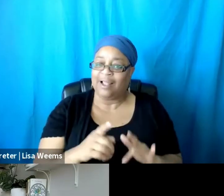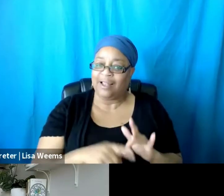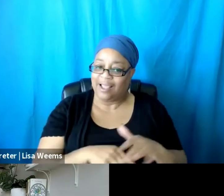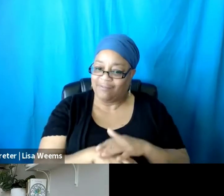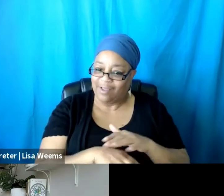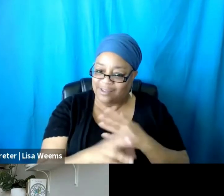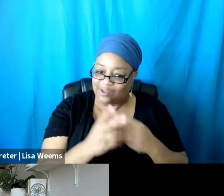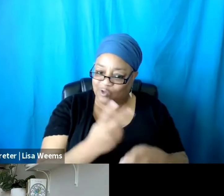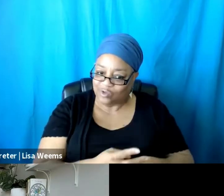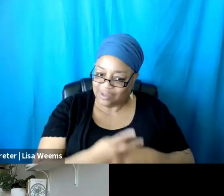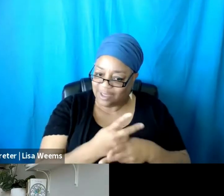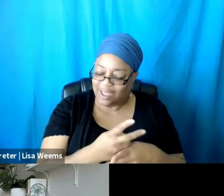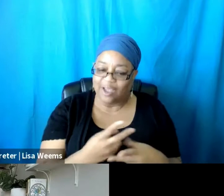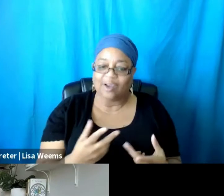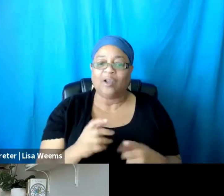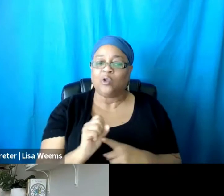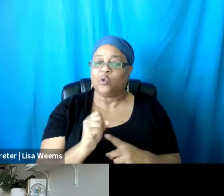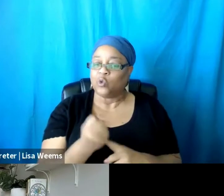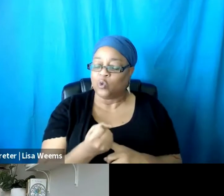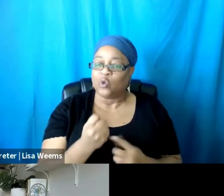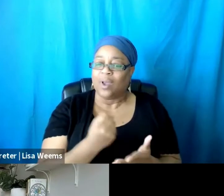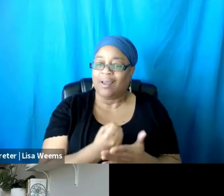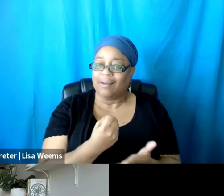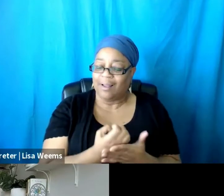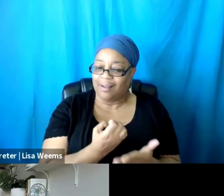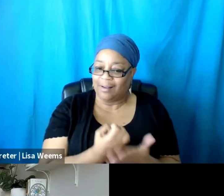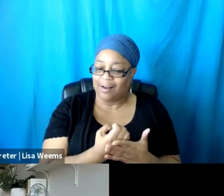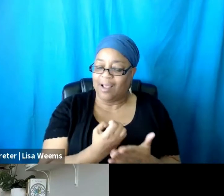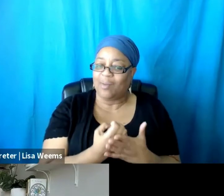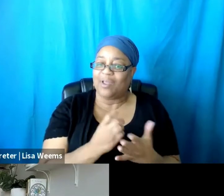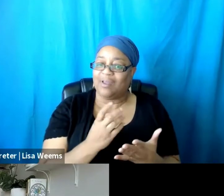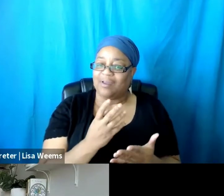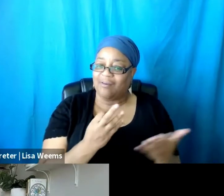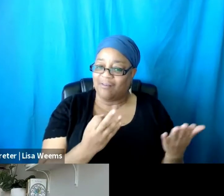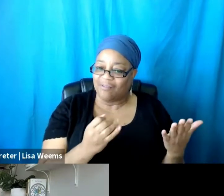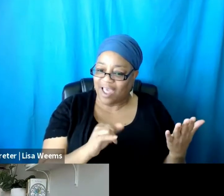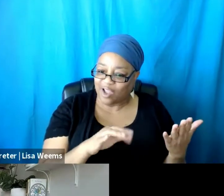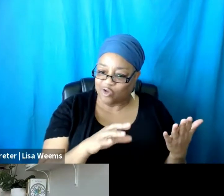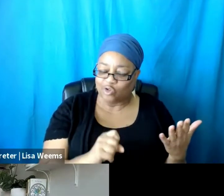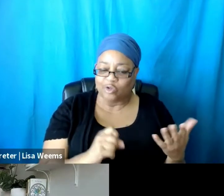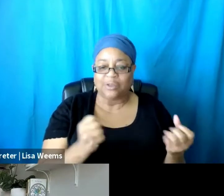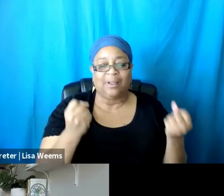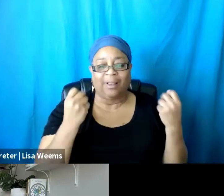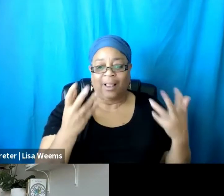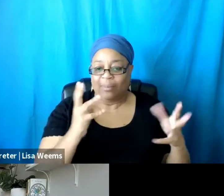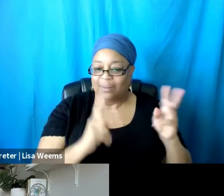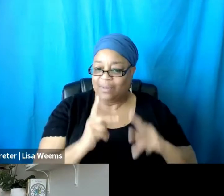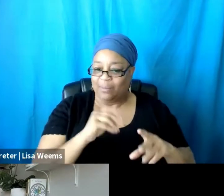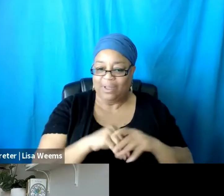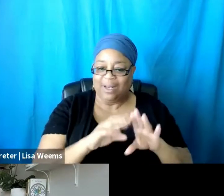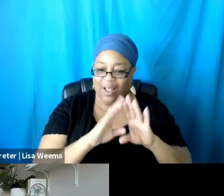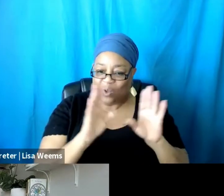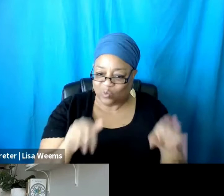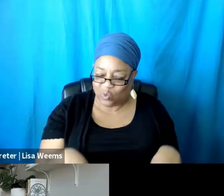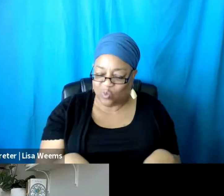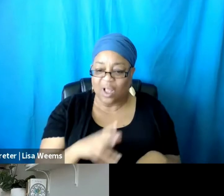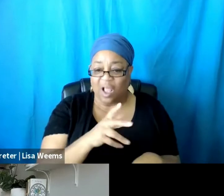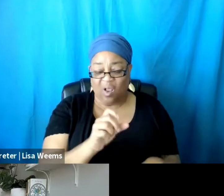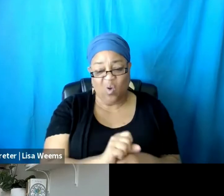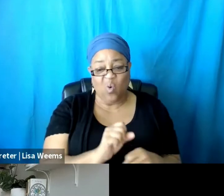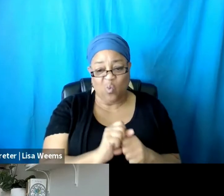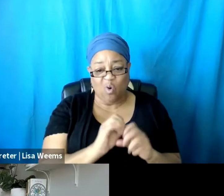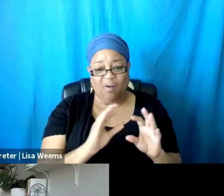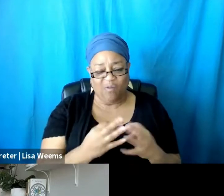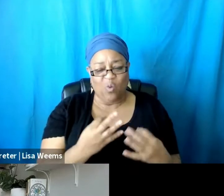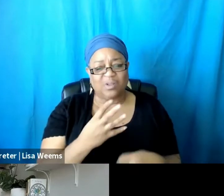because of socioeconomic factors that had to do with the number of individuals in a household, congregate settings, also workforce and the